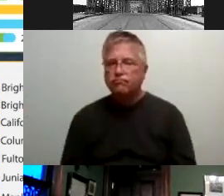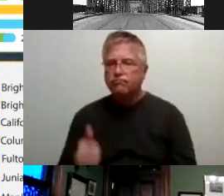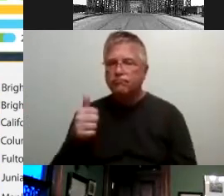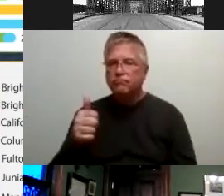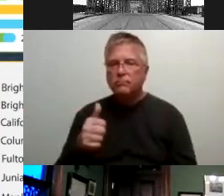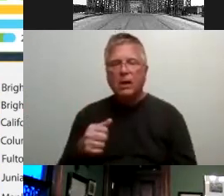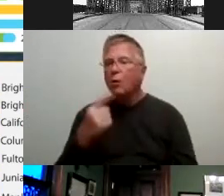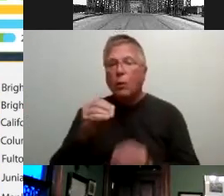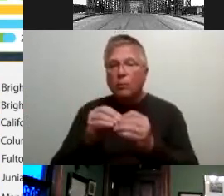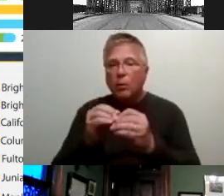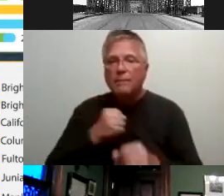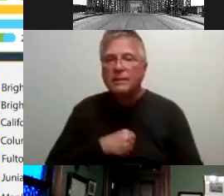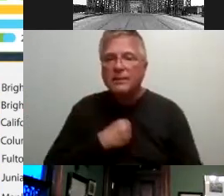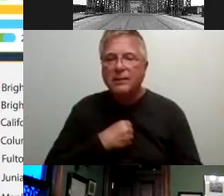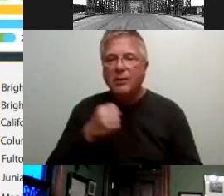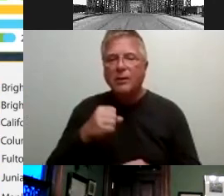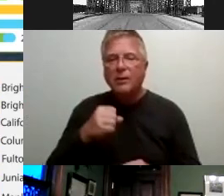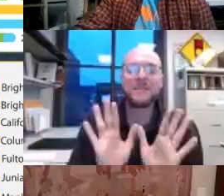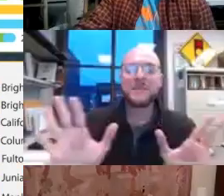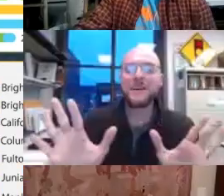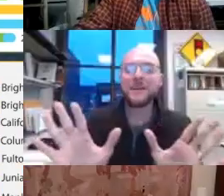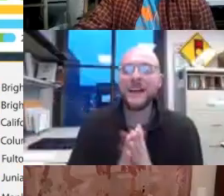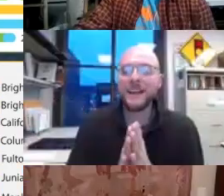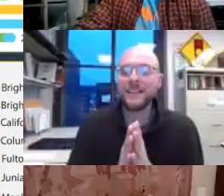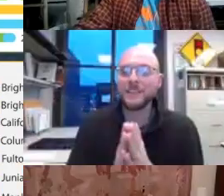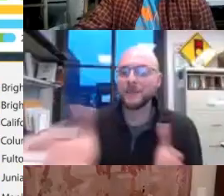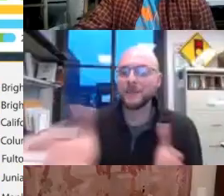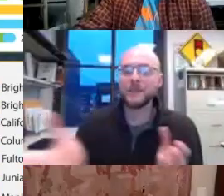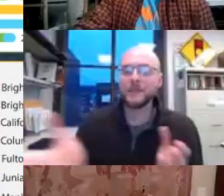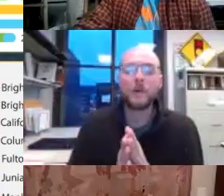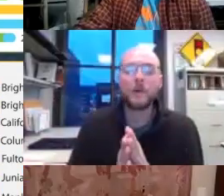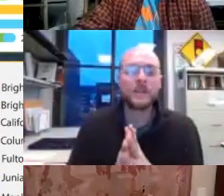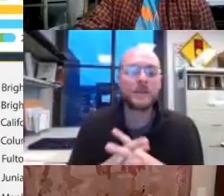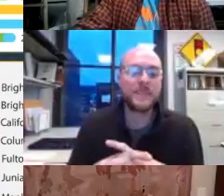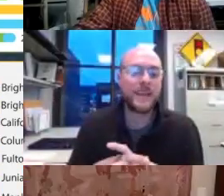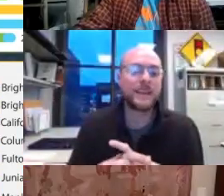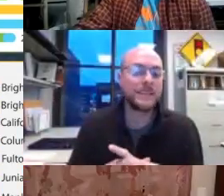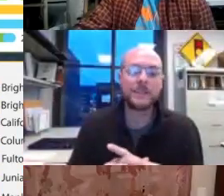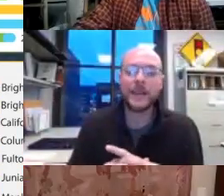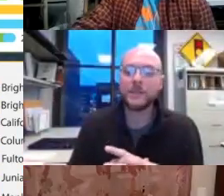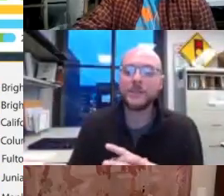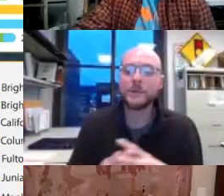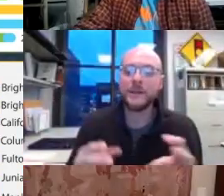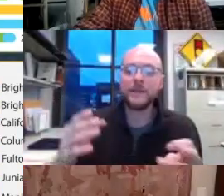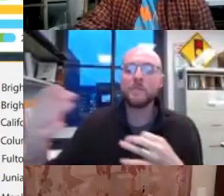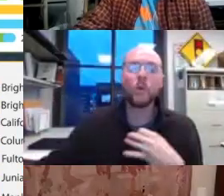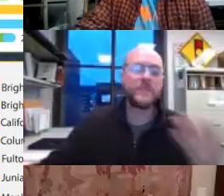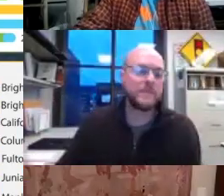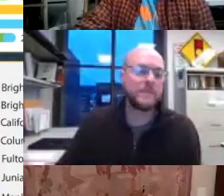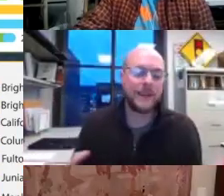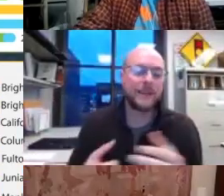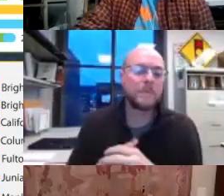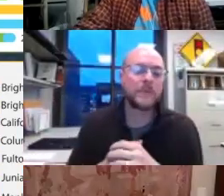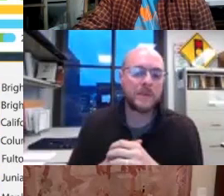Hey, I'm sorry, one more, sorry. Sorry, Mark. Let me note that your comment will certainly be taken into consideration too. And if